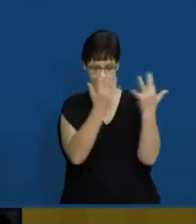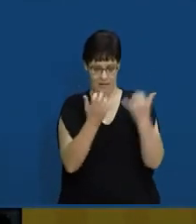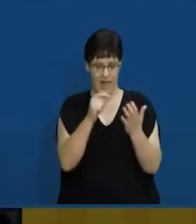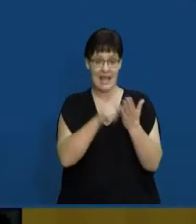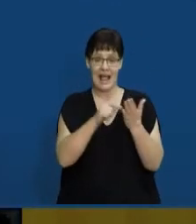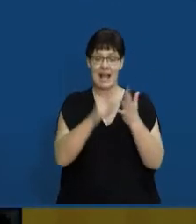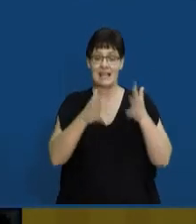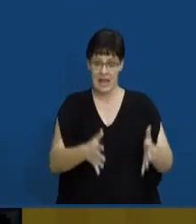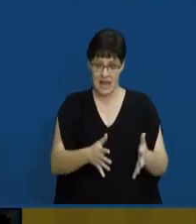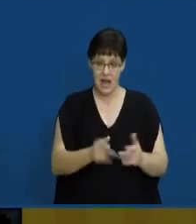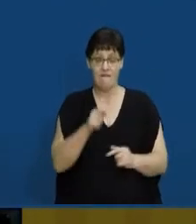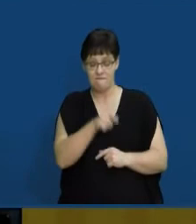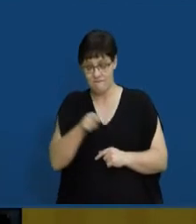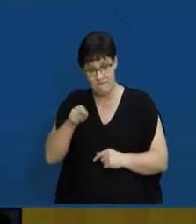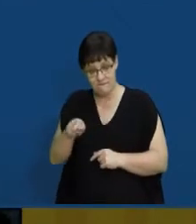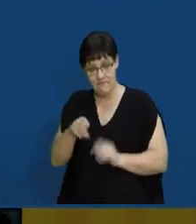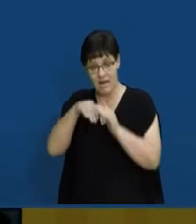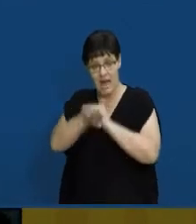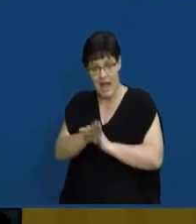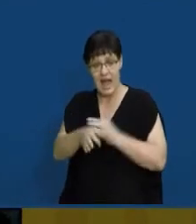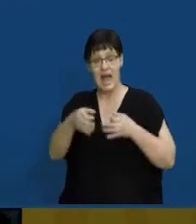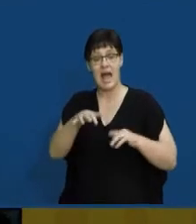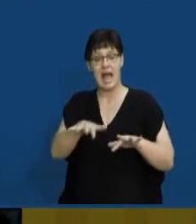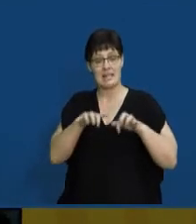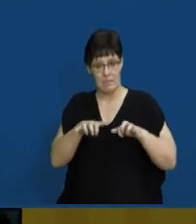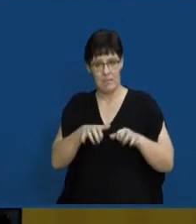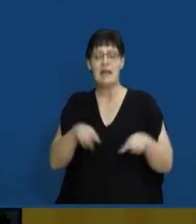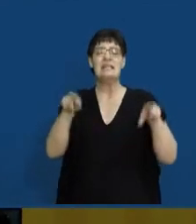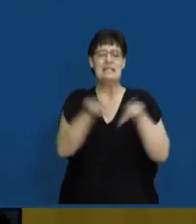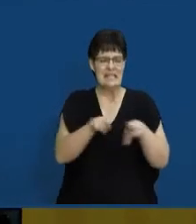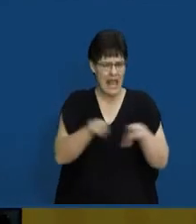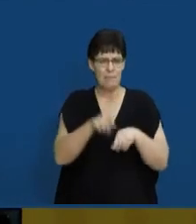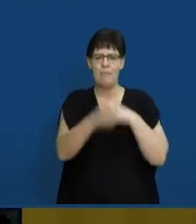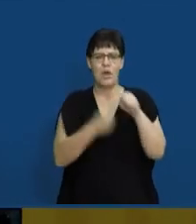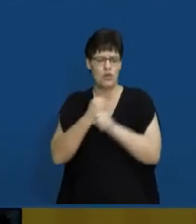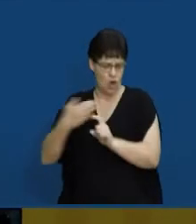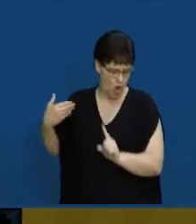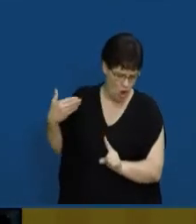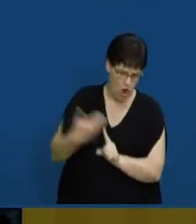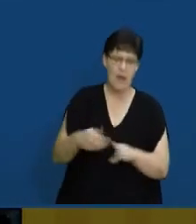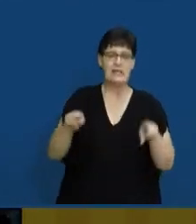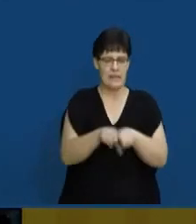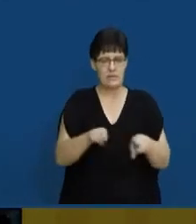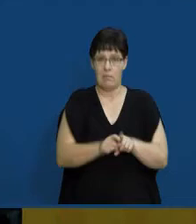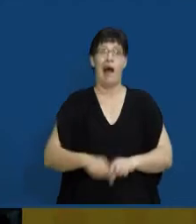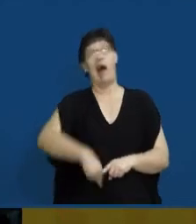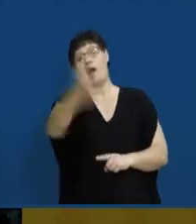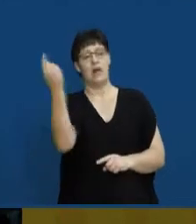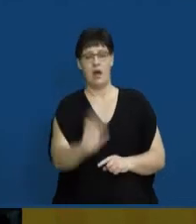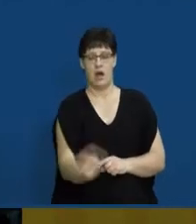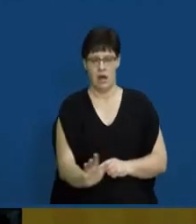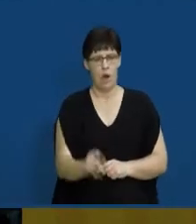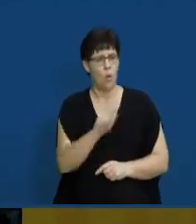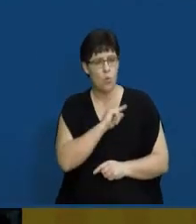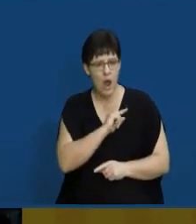that you're using for the exam is the same calculator you've been using the entire year. Why is that? You